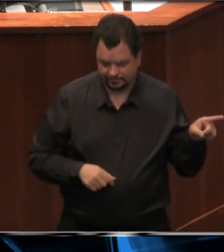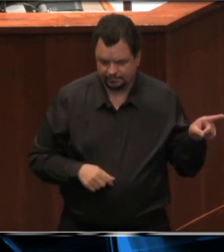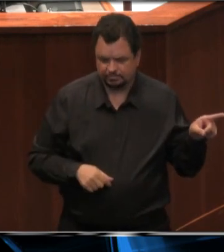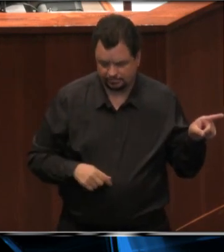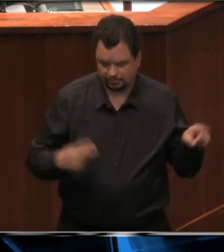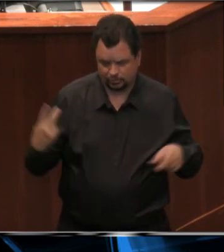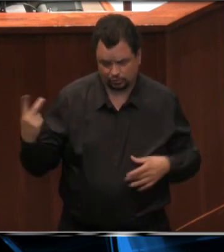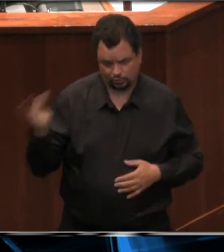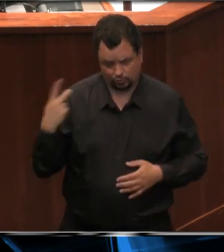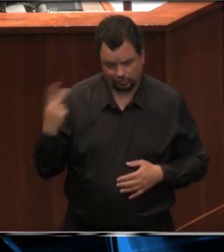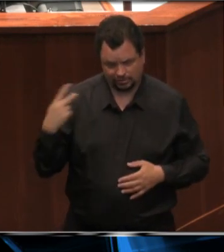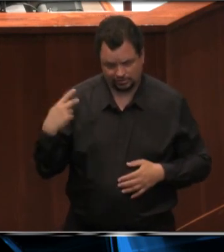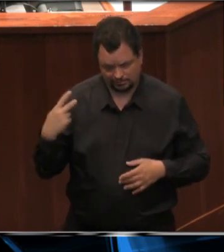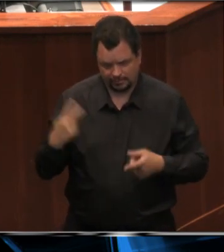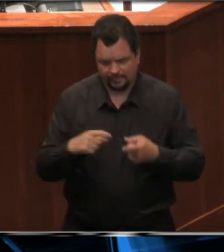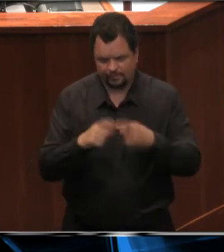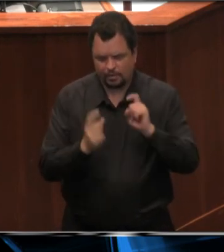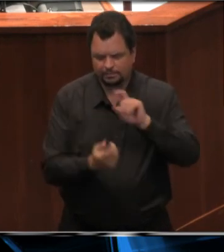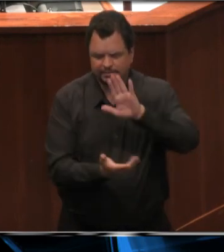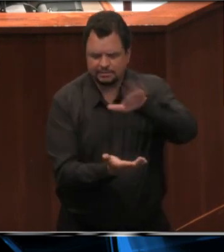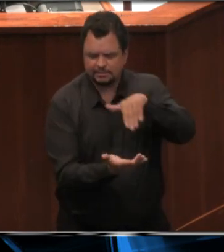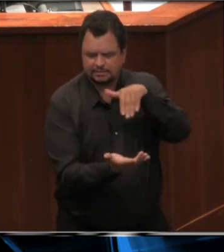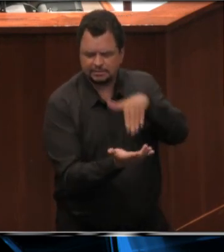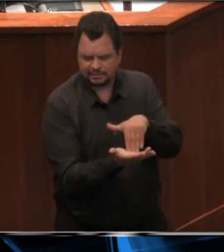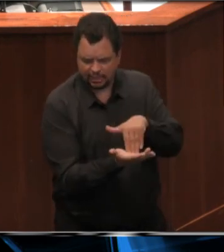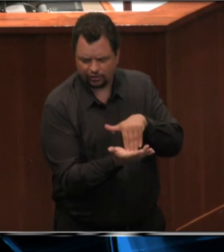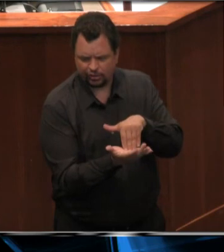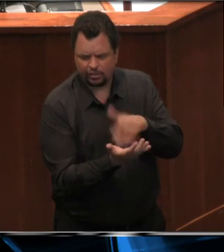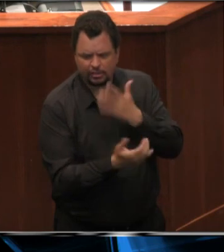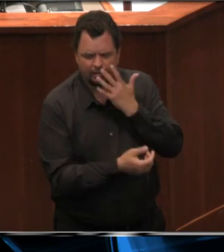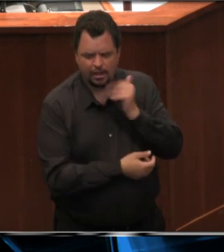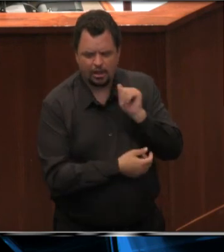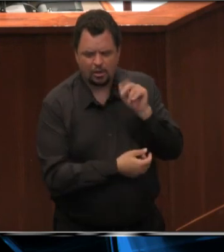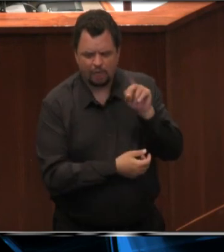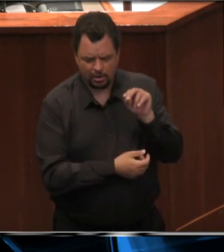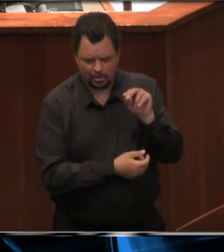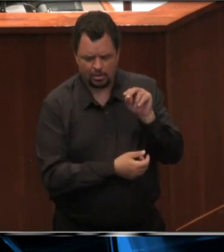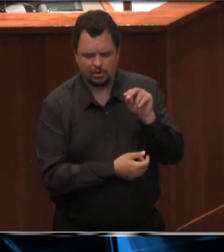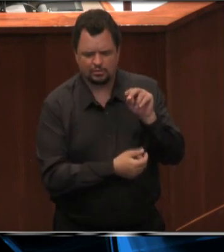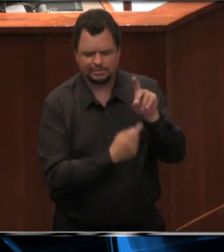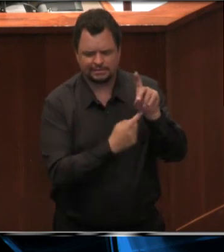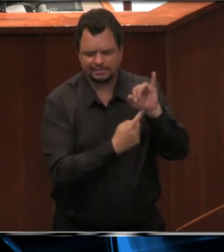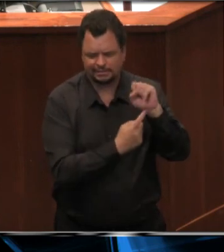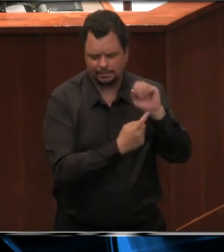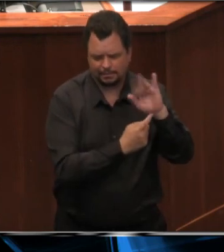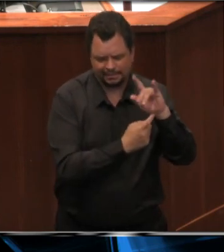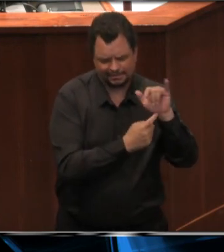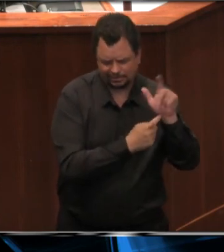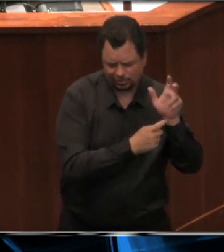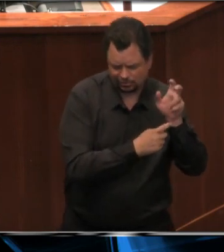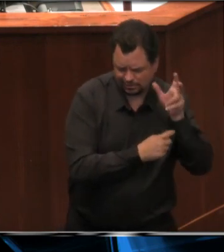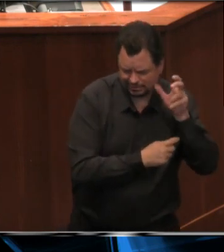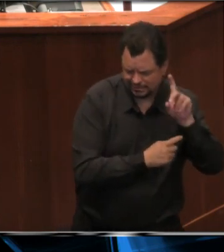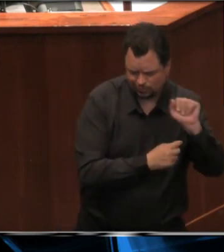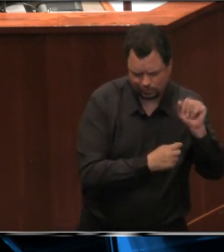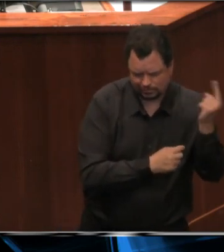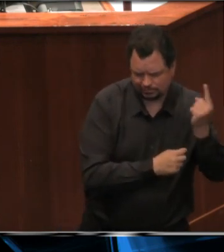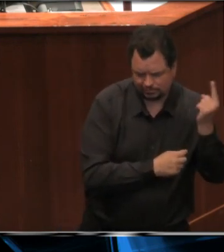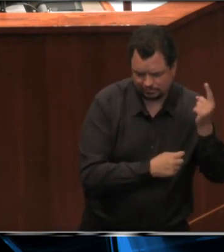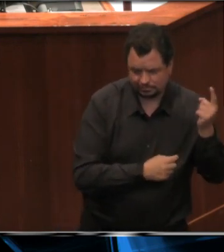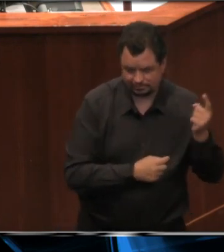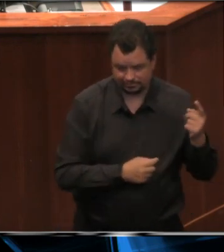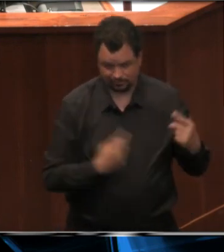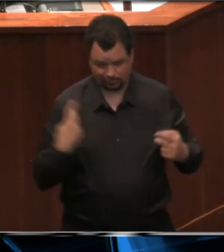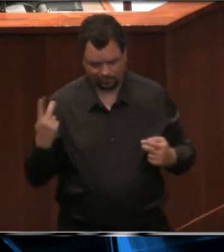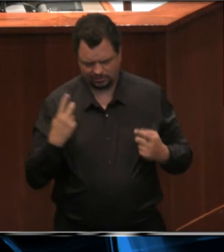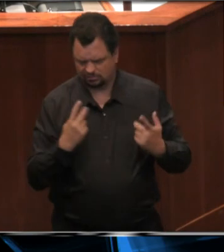APA. We have been struggling because although the variances that are out